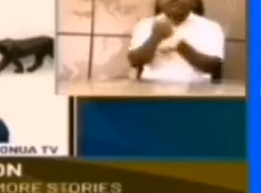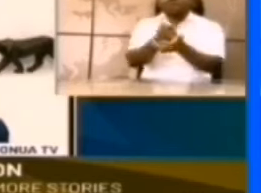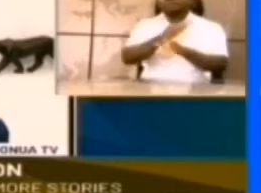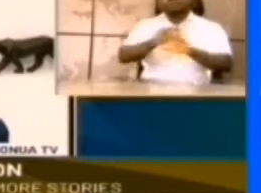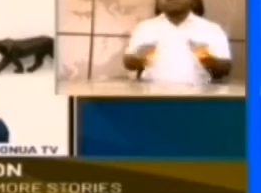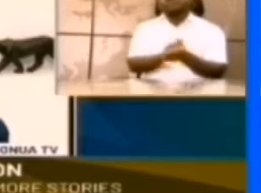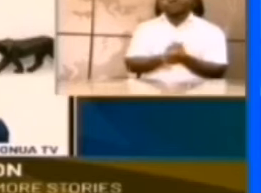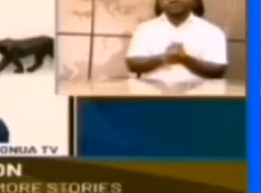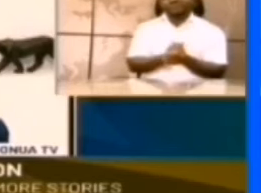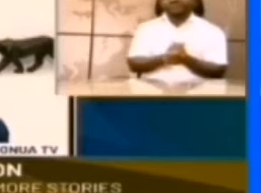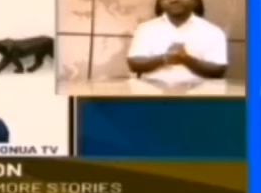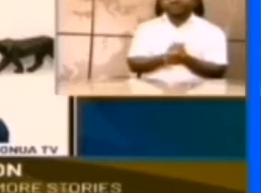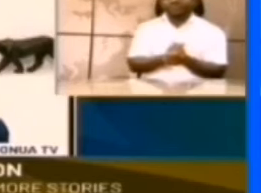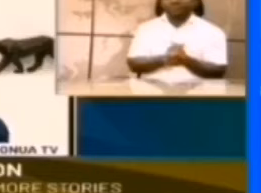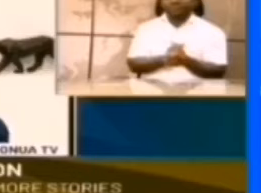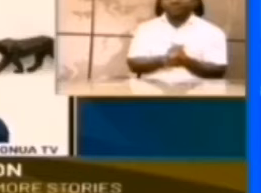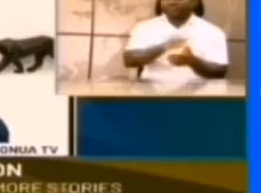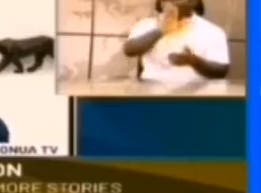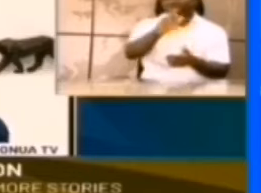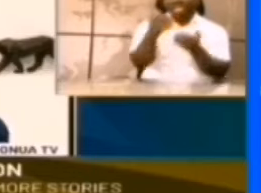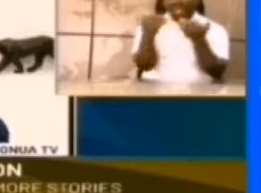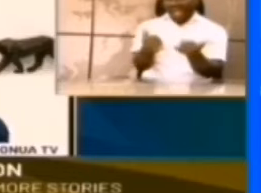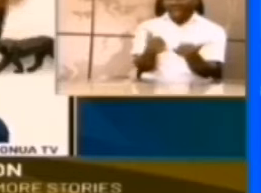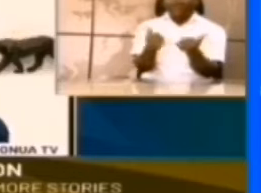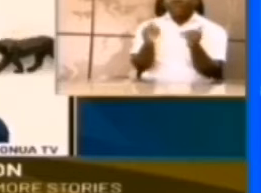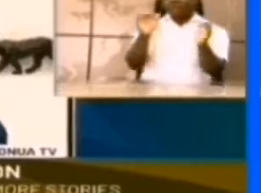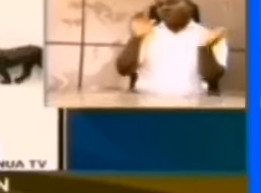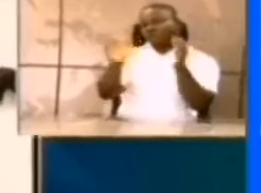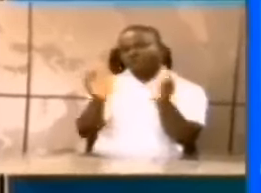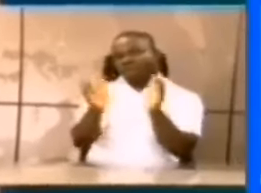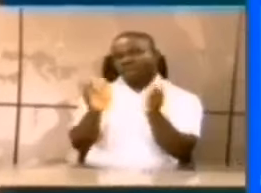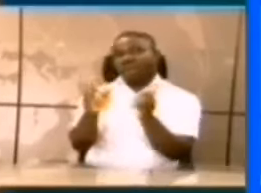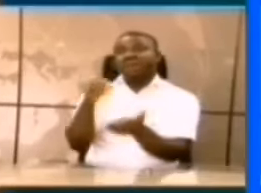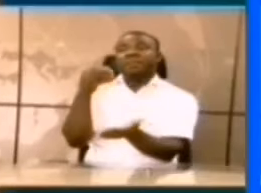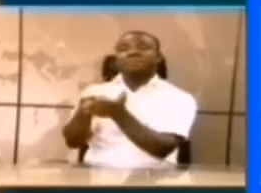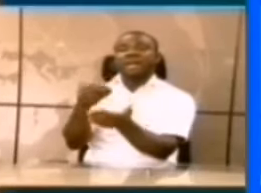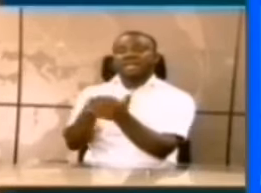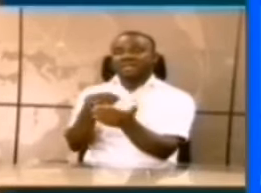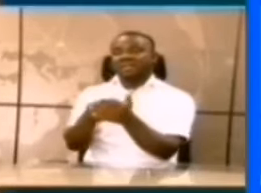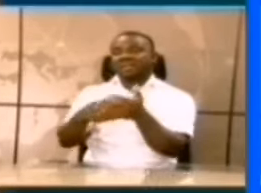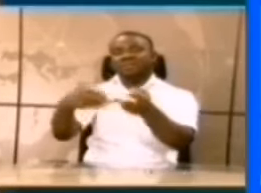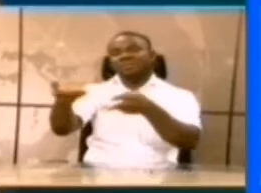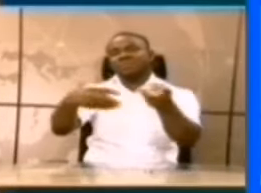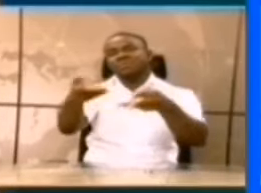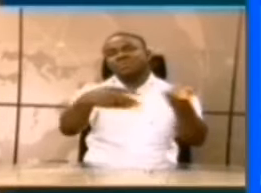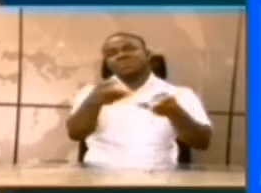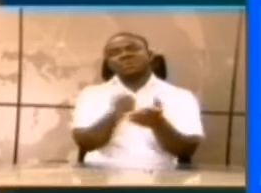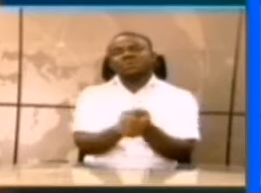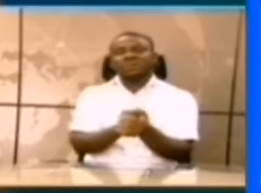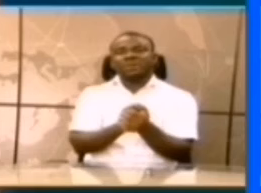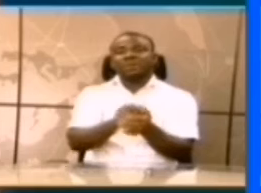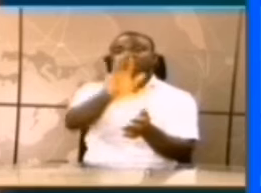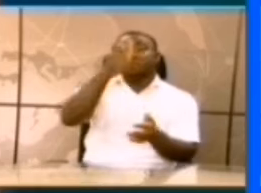When you are not two chances here to remember where you are. Shesika abaye se wa spendi. Wo da da Ghana fo se wa koto machine se fenyi kwa mi wa de no